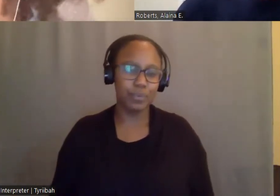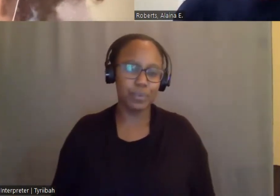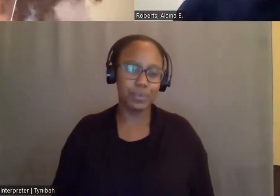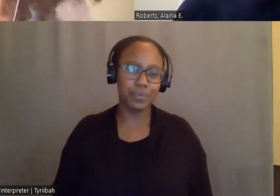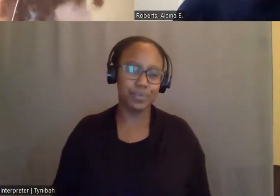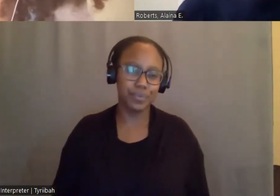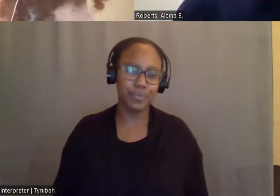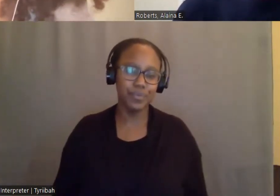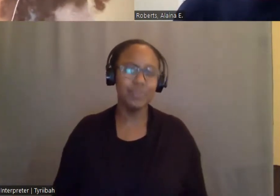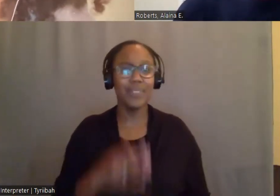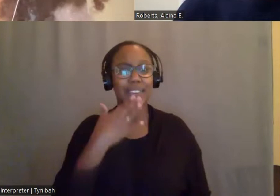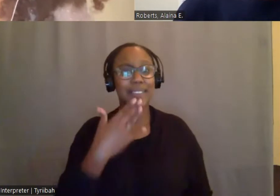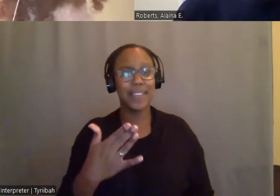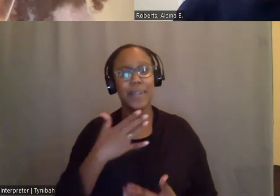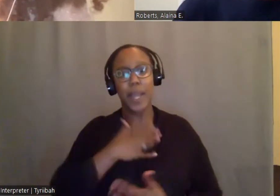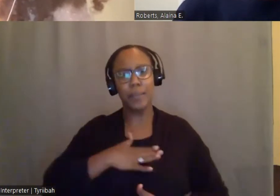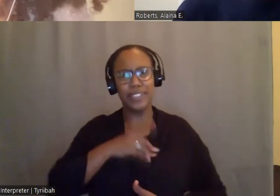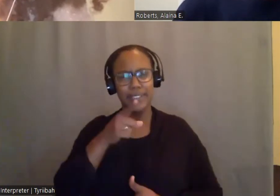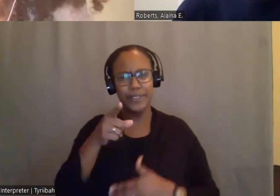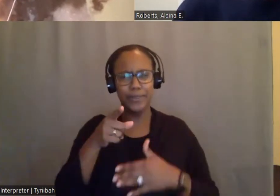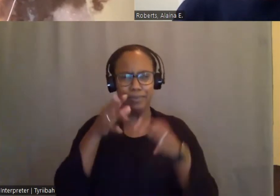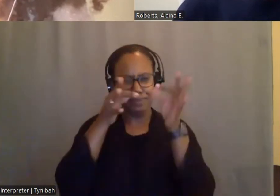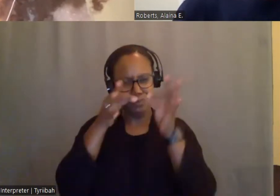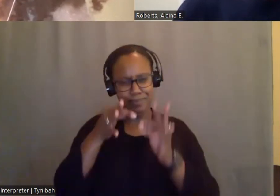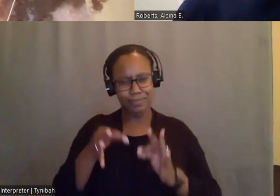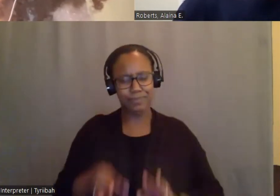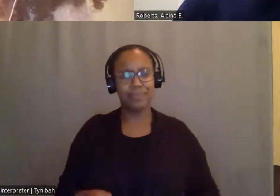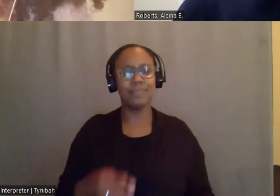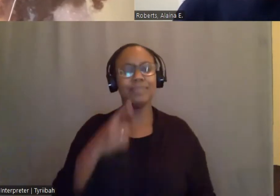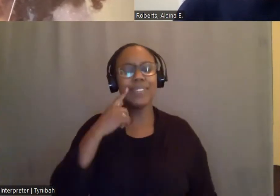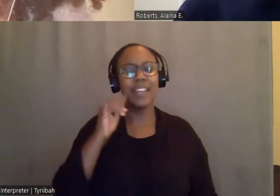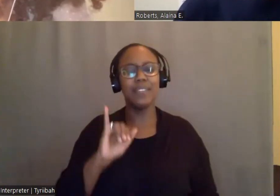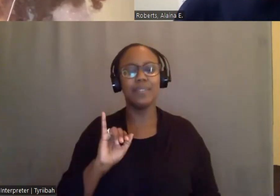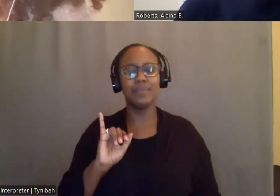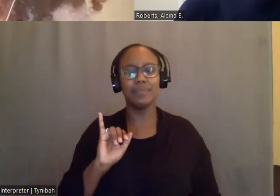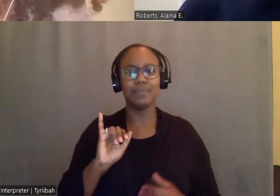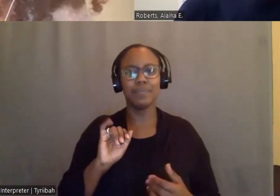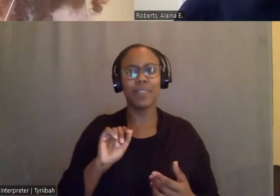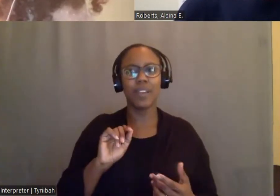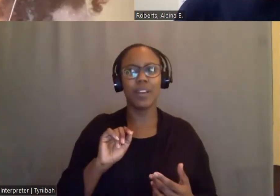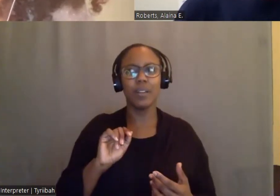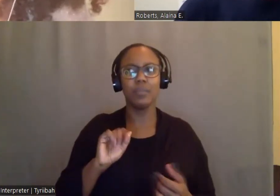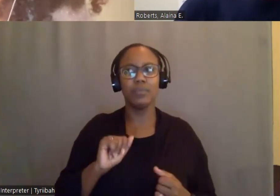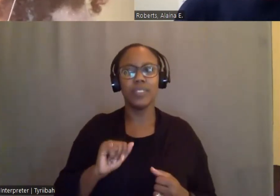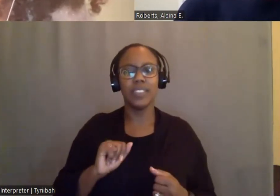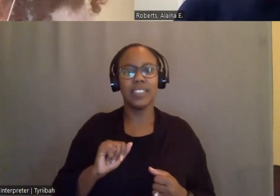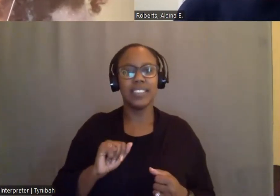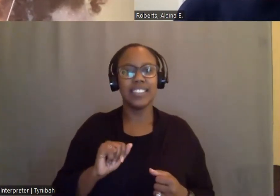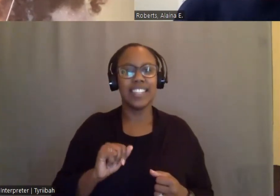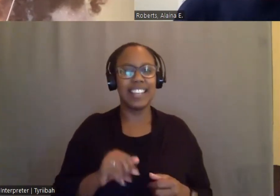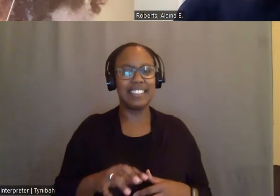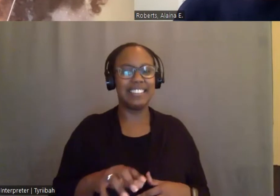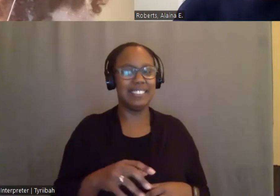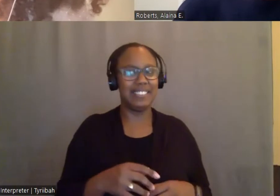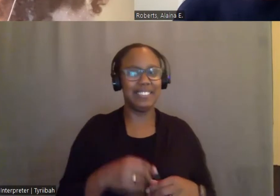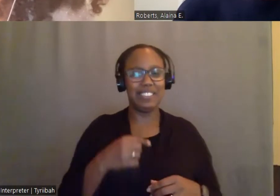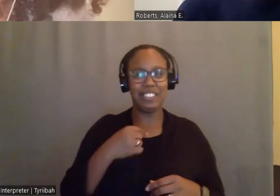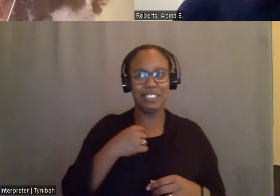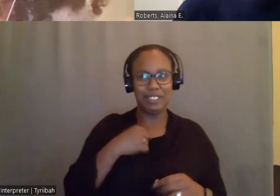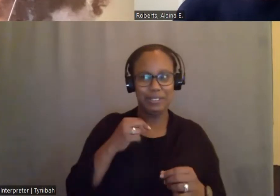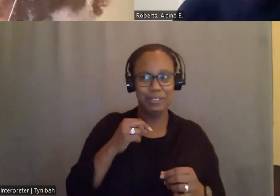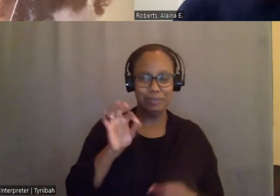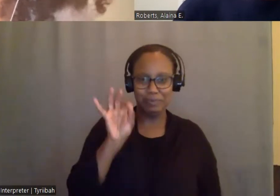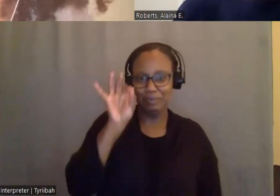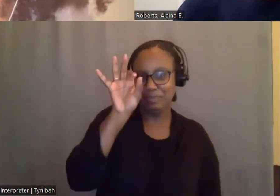Thank you. I appreciate you breaking that down for us so much. And as a bit of a shameless plug, Zinn Education Project,